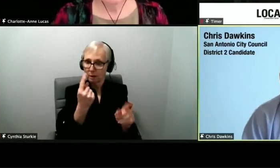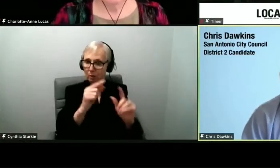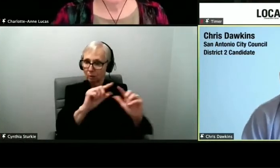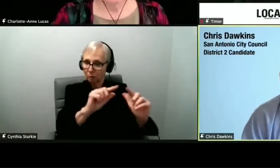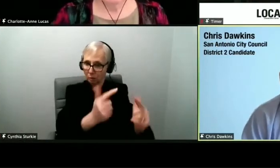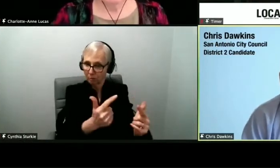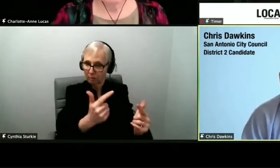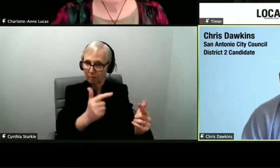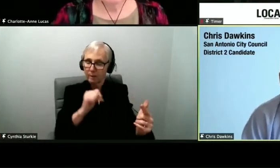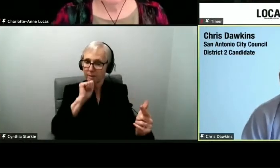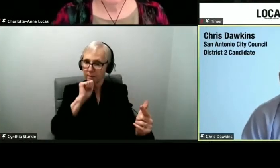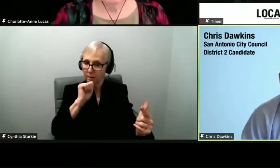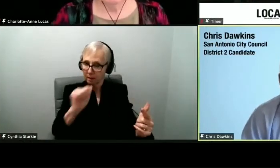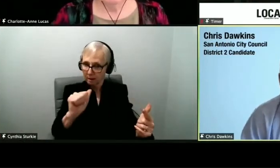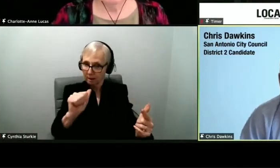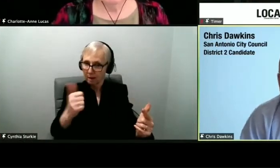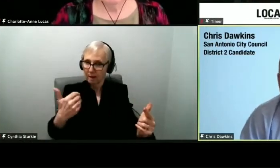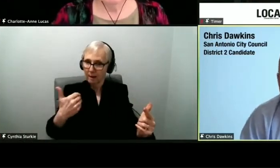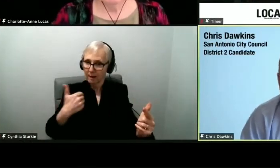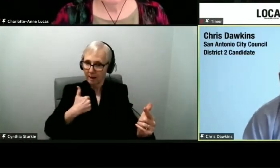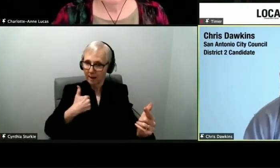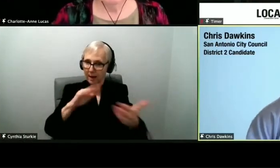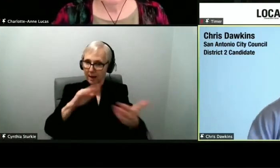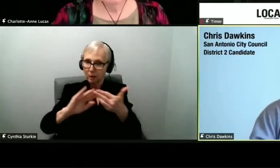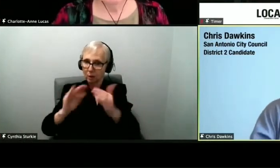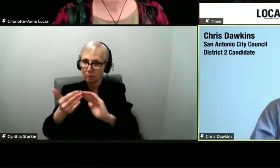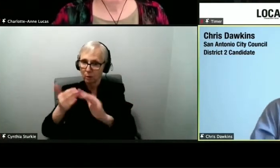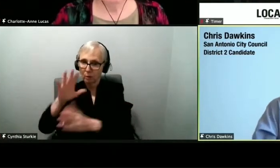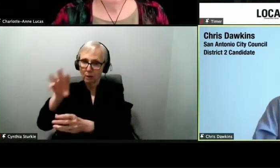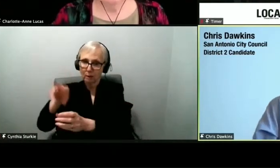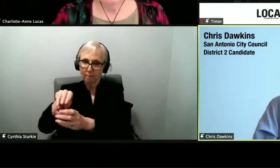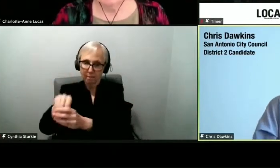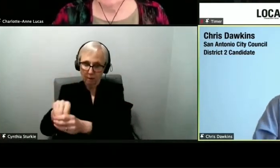has not had a community involvement.